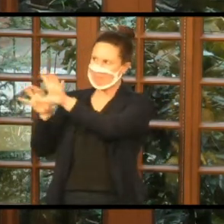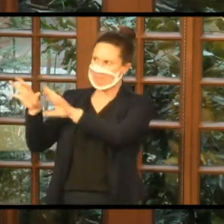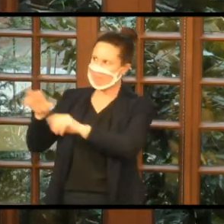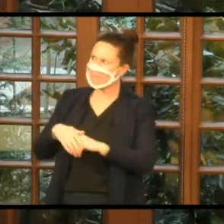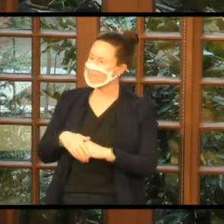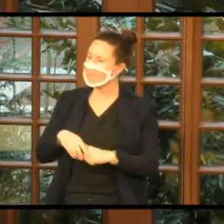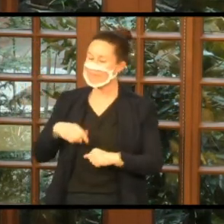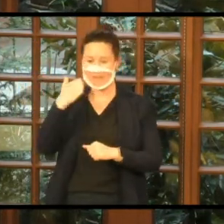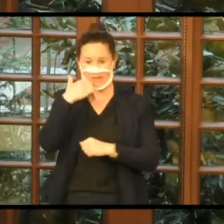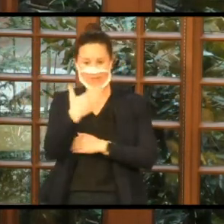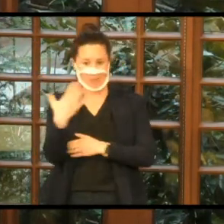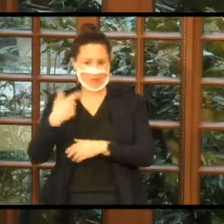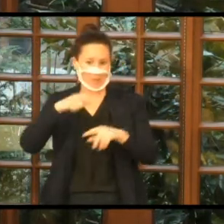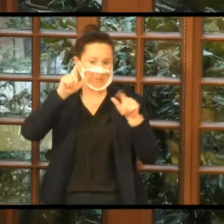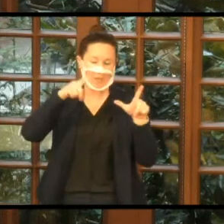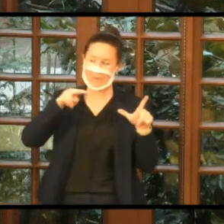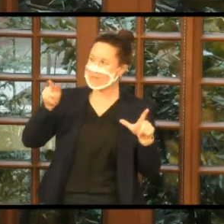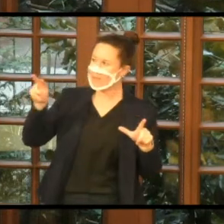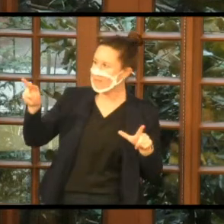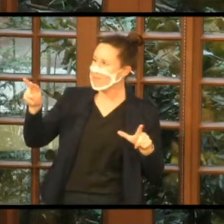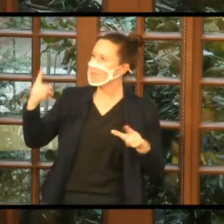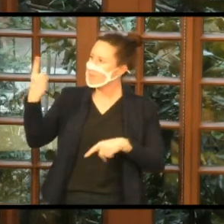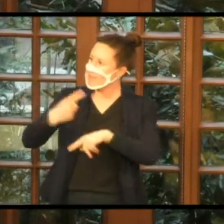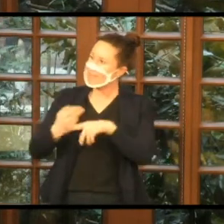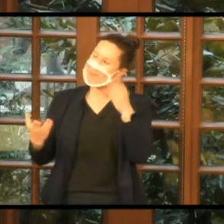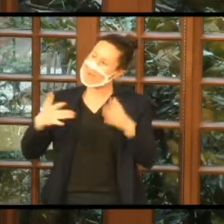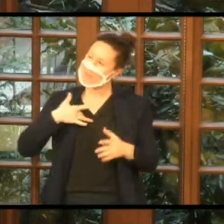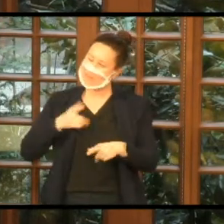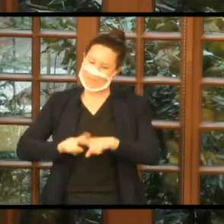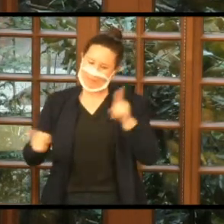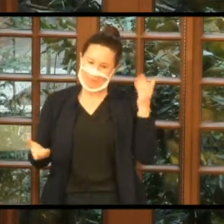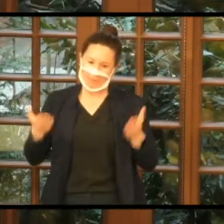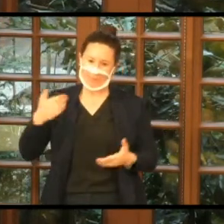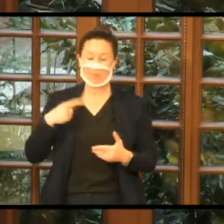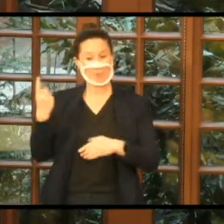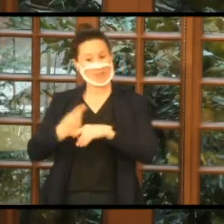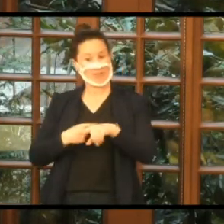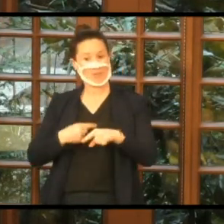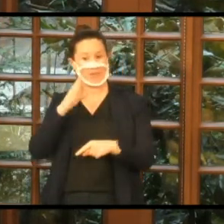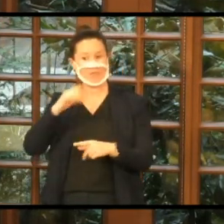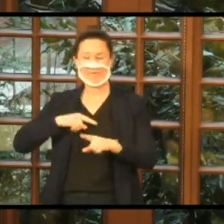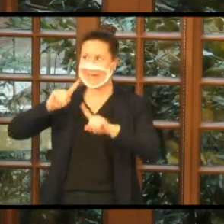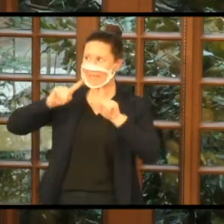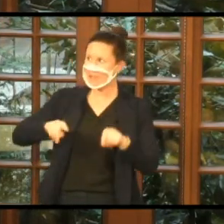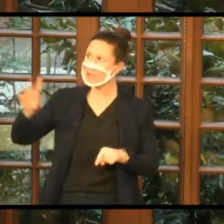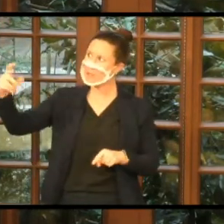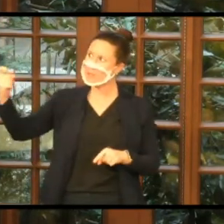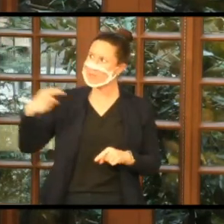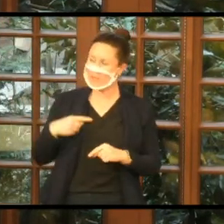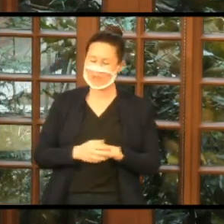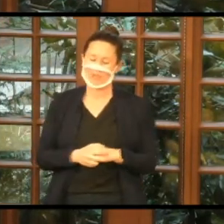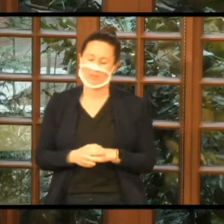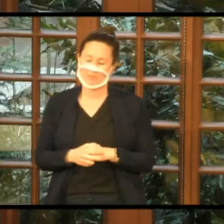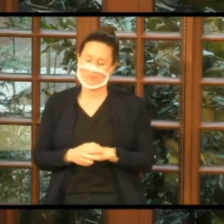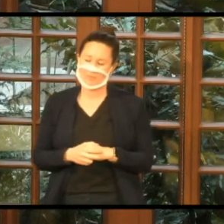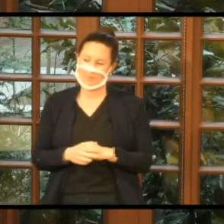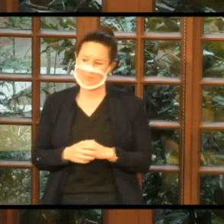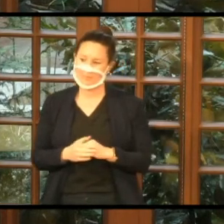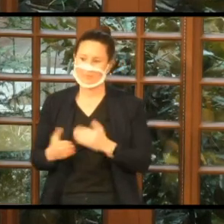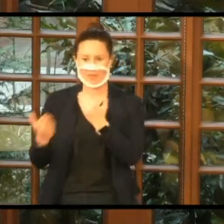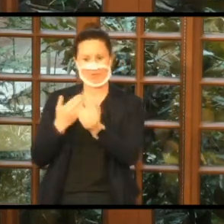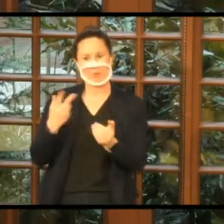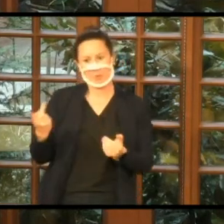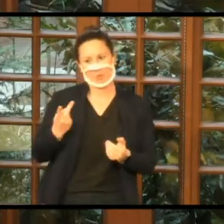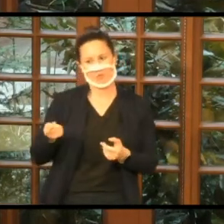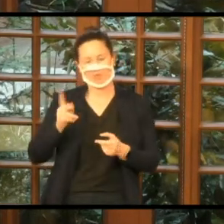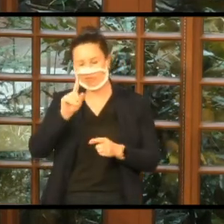stare at it every morning, believing I will soon feel differently, that one day I will possess an answer to its question. Despite our obvious